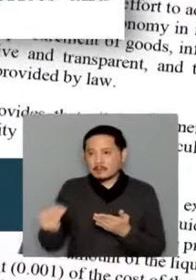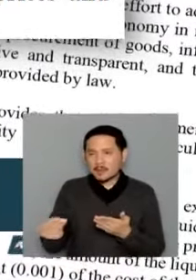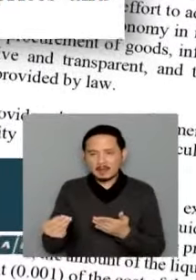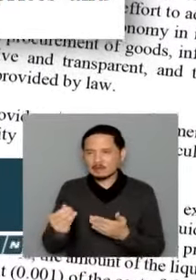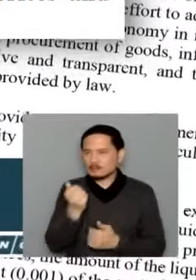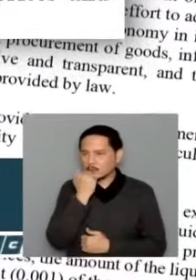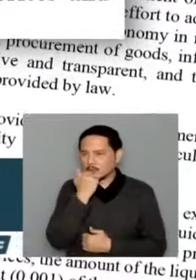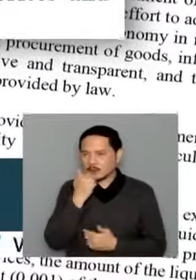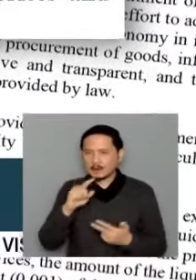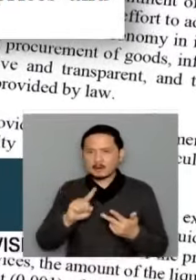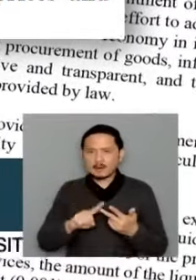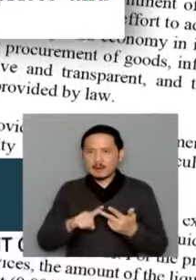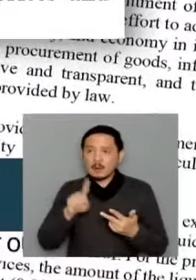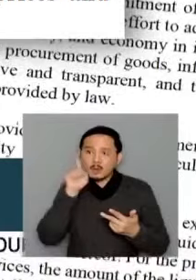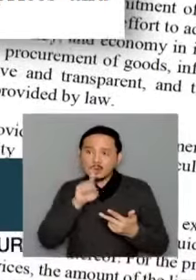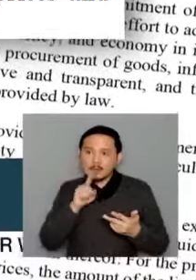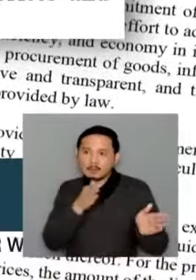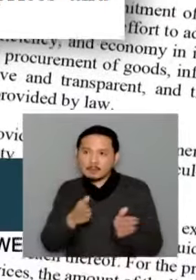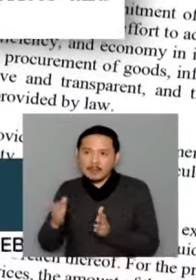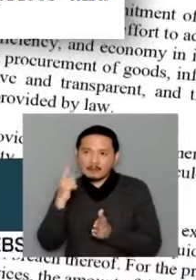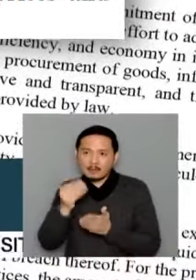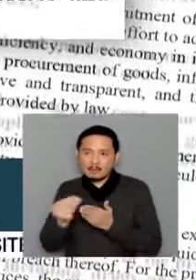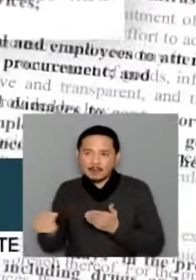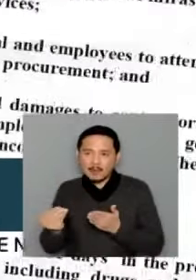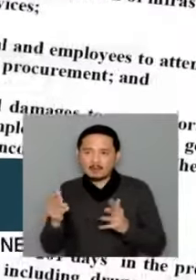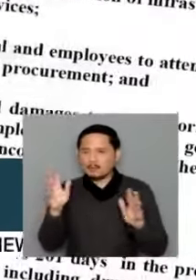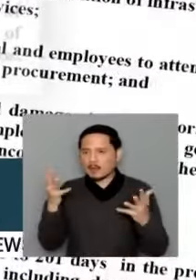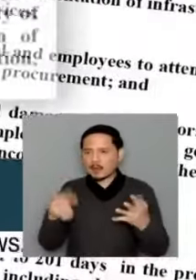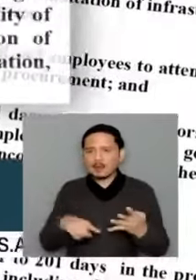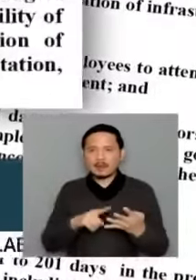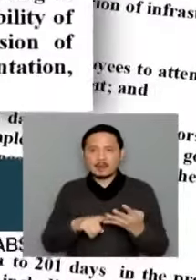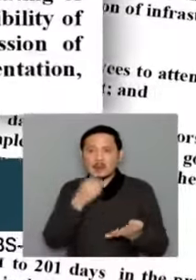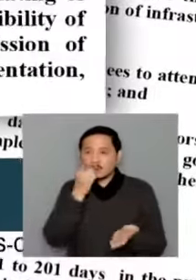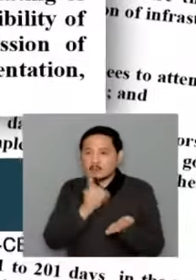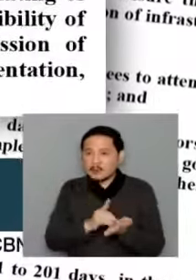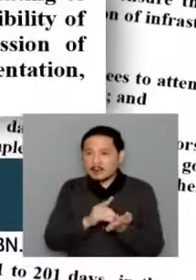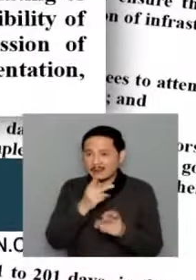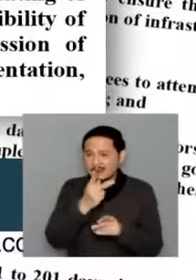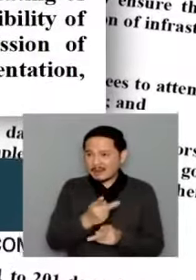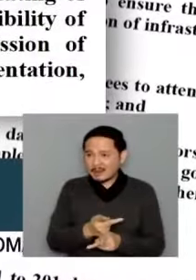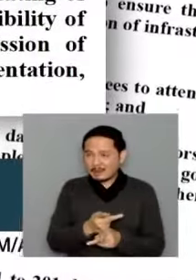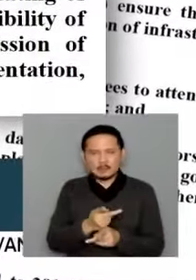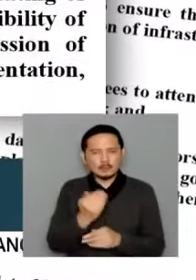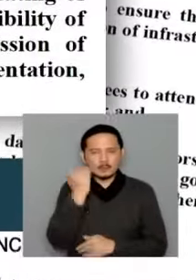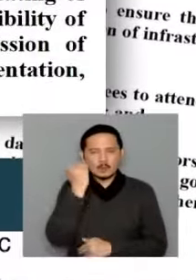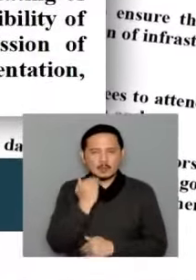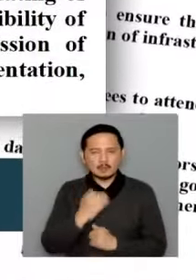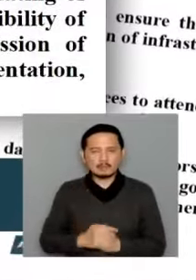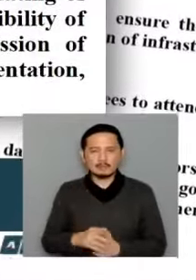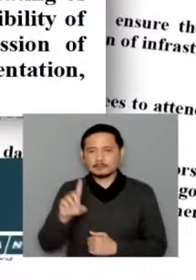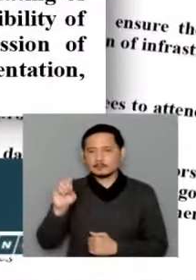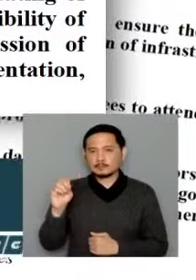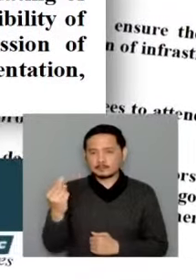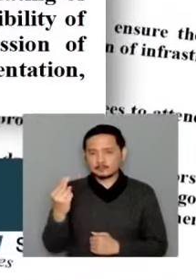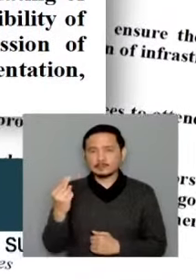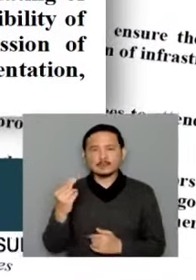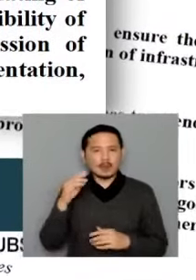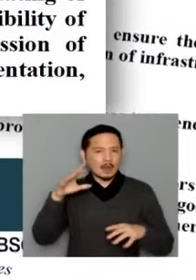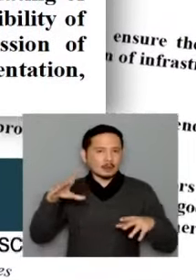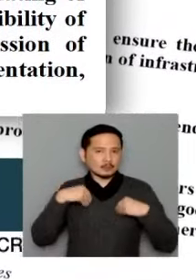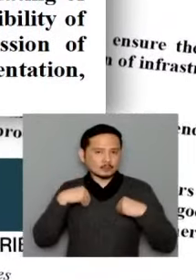in procurement planning, and lack of documentation. The audit report, however, stated that the DOH agreed to the recommendation of the